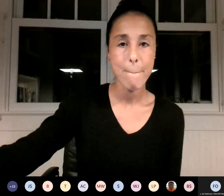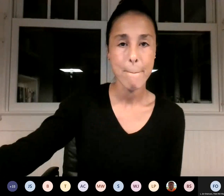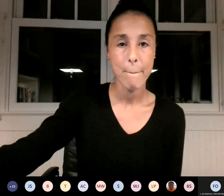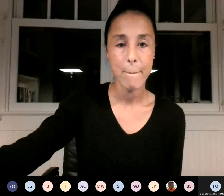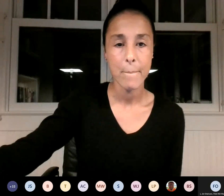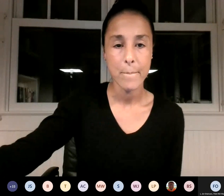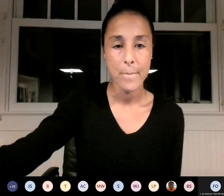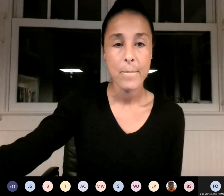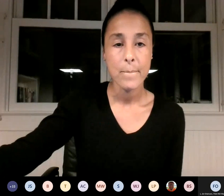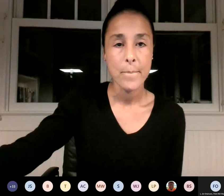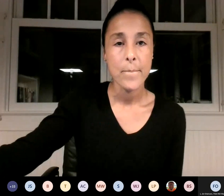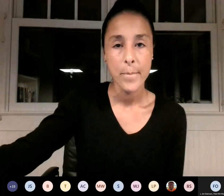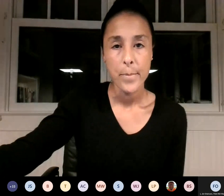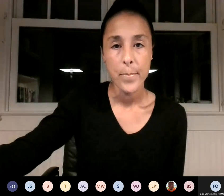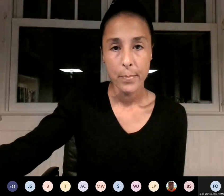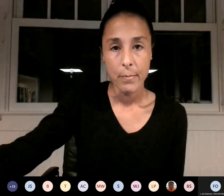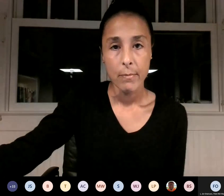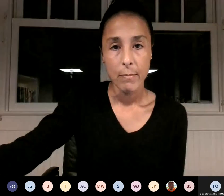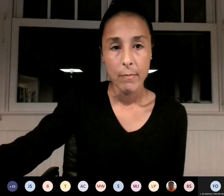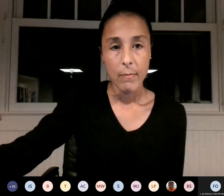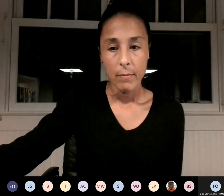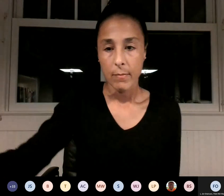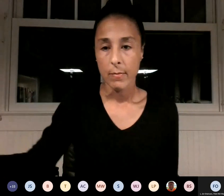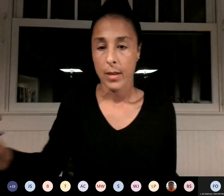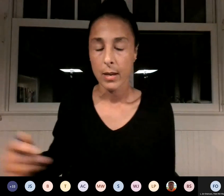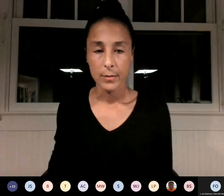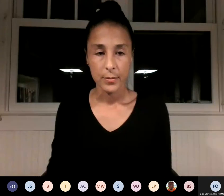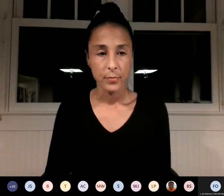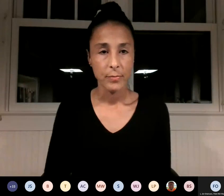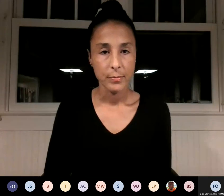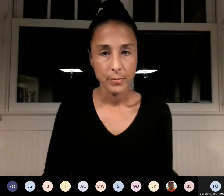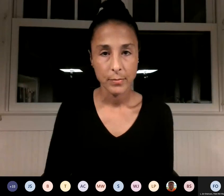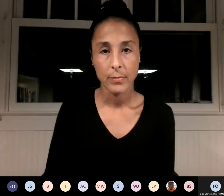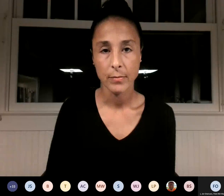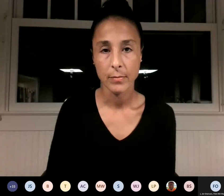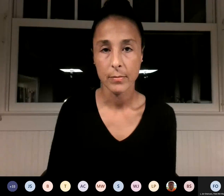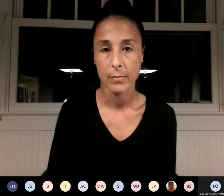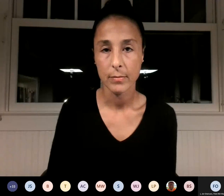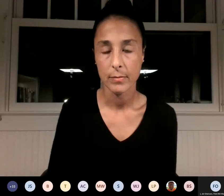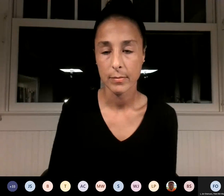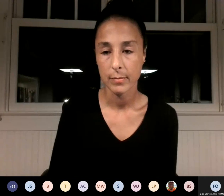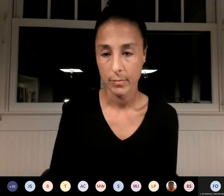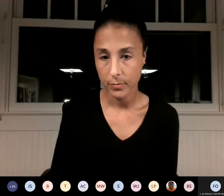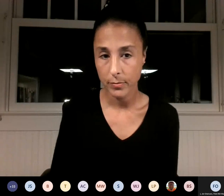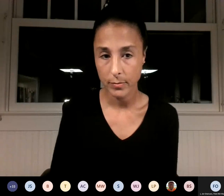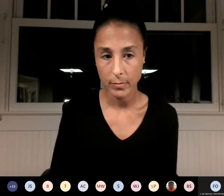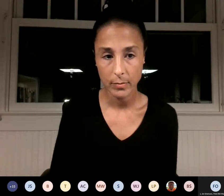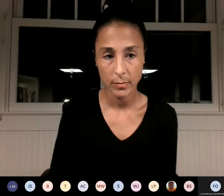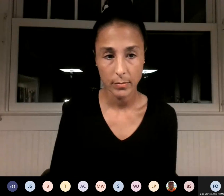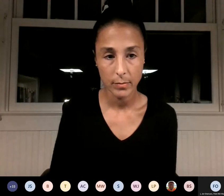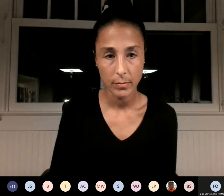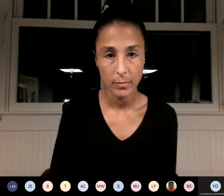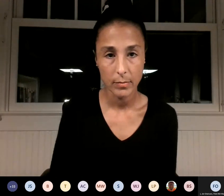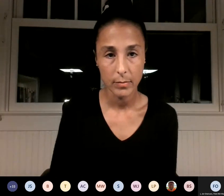our list of guests and trying to see if any hands were raised for this proposal.